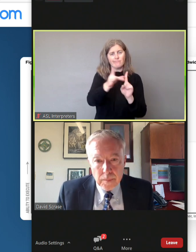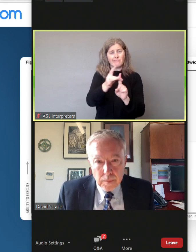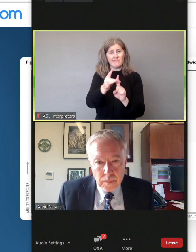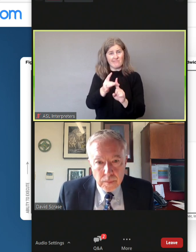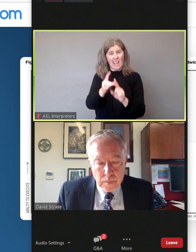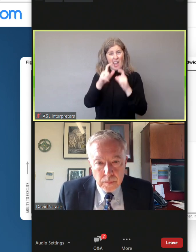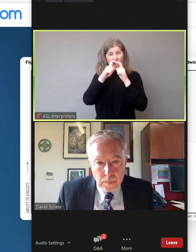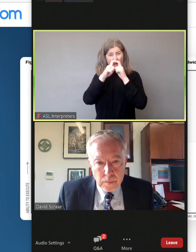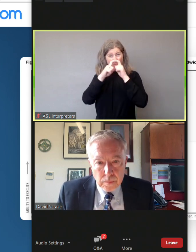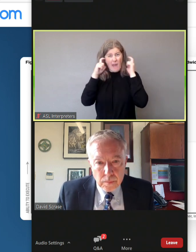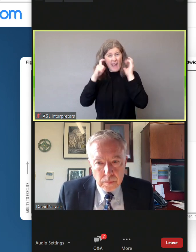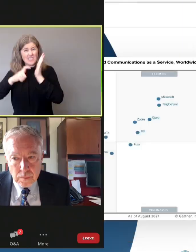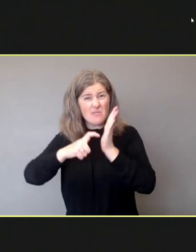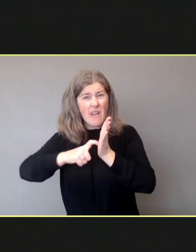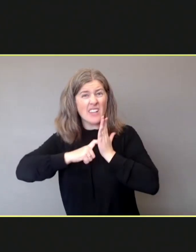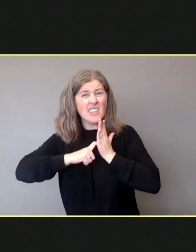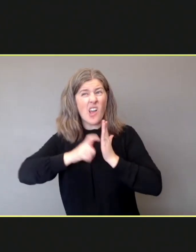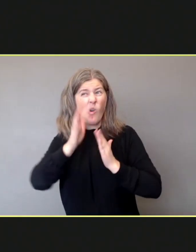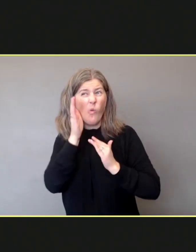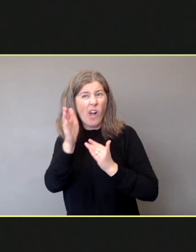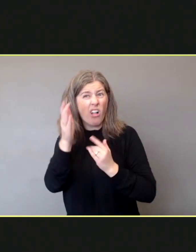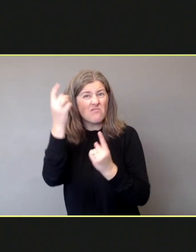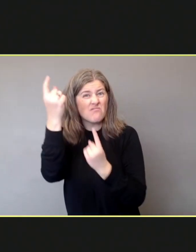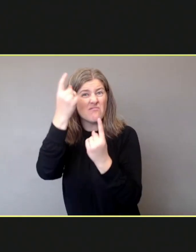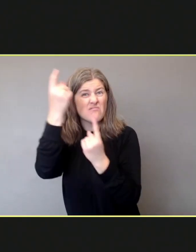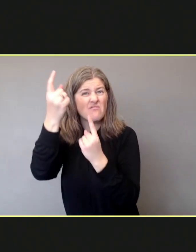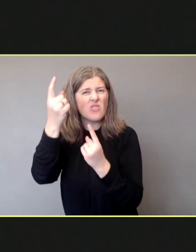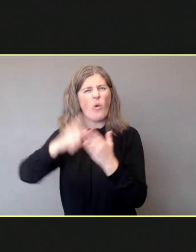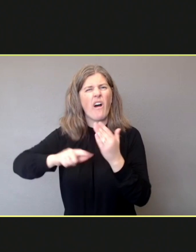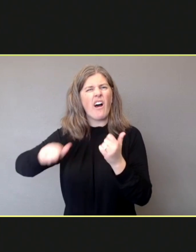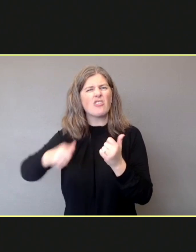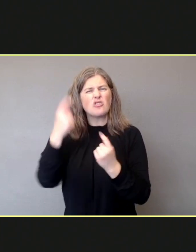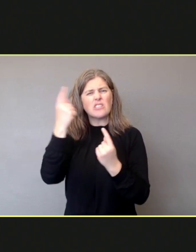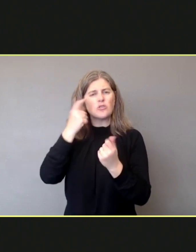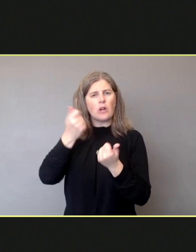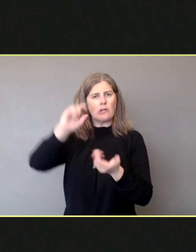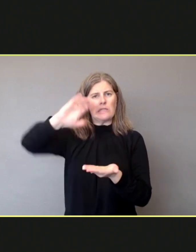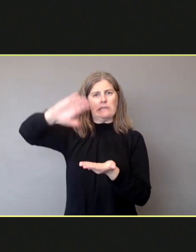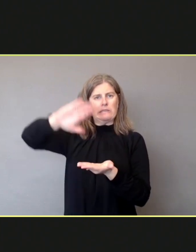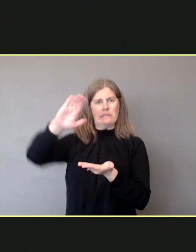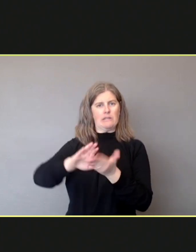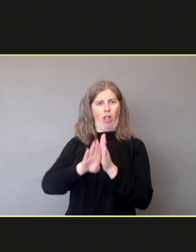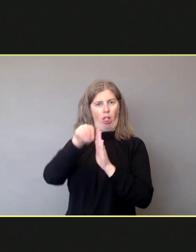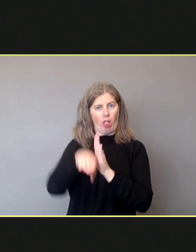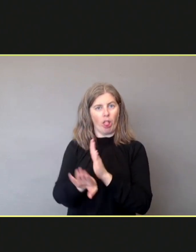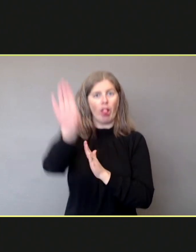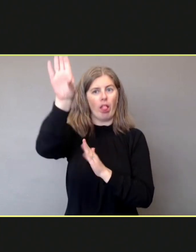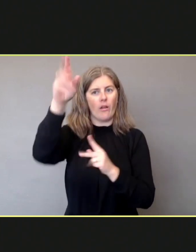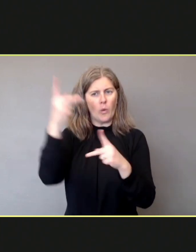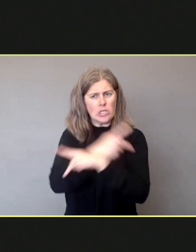on the table, and what other steps are you guys considering to kind of negate this wave of infection?